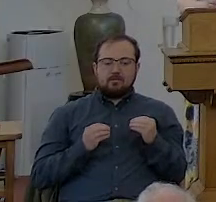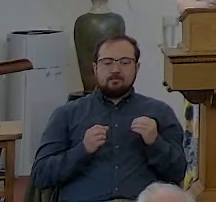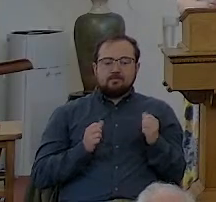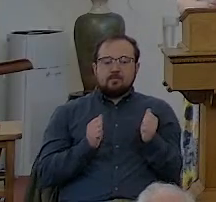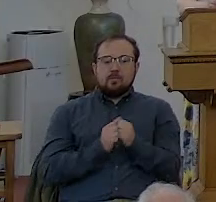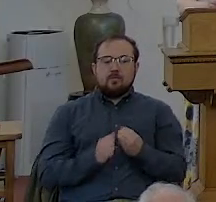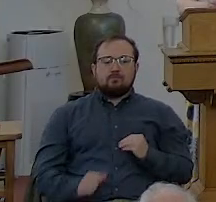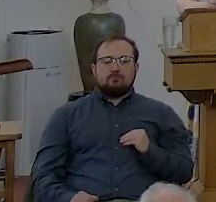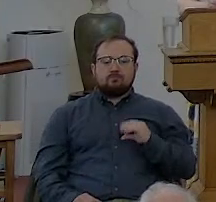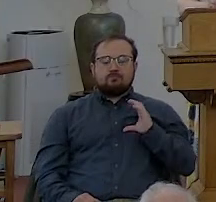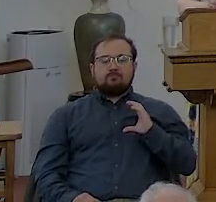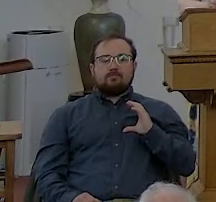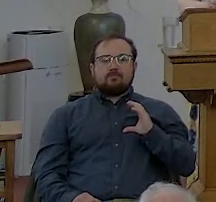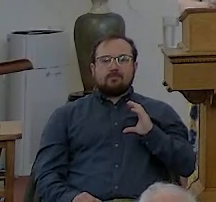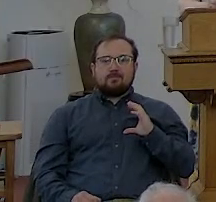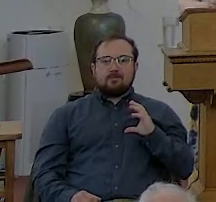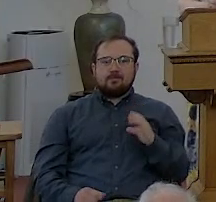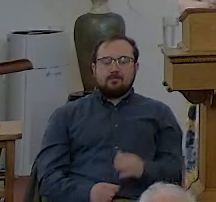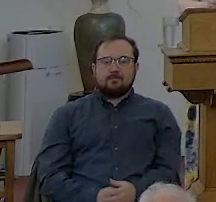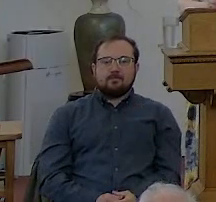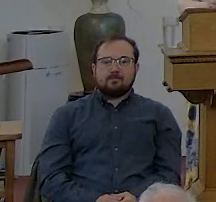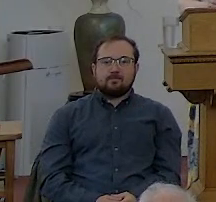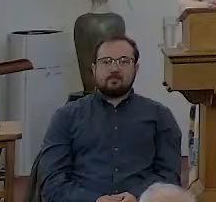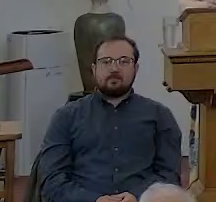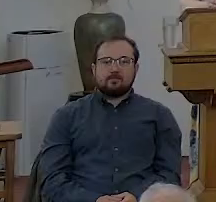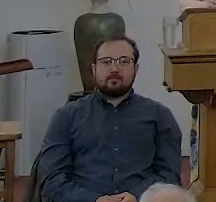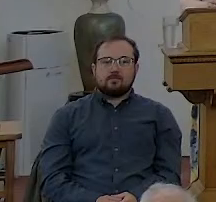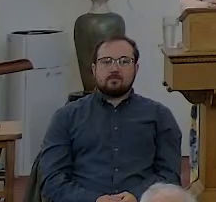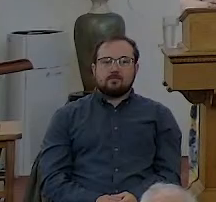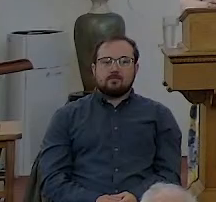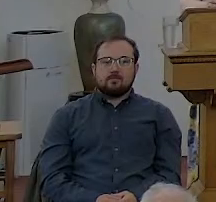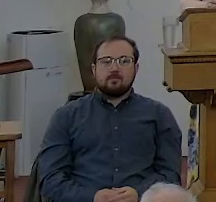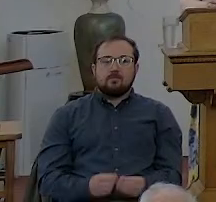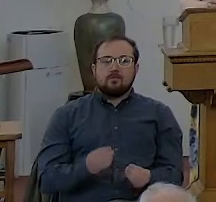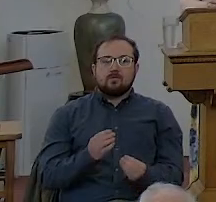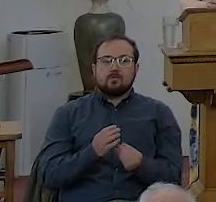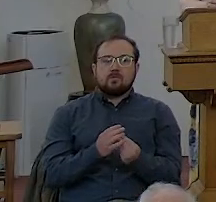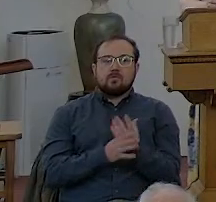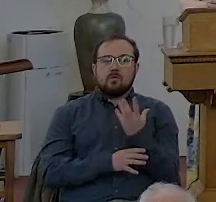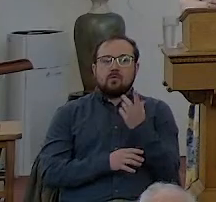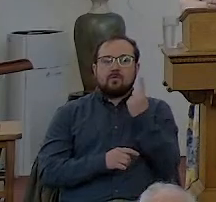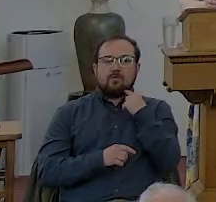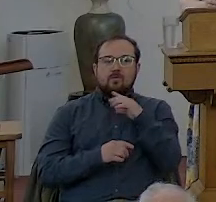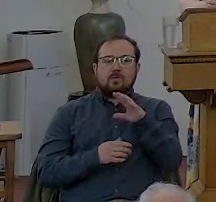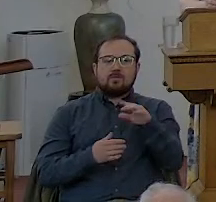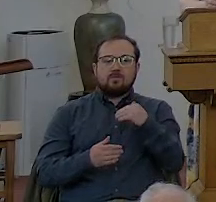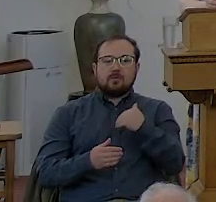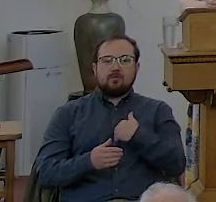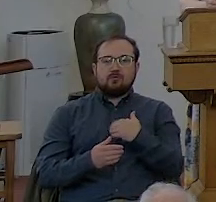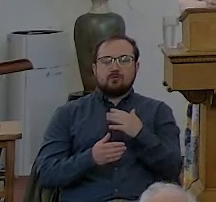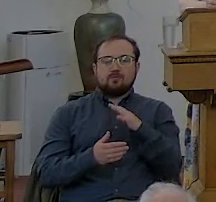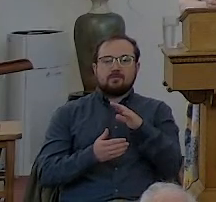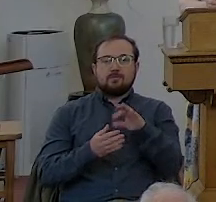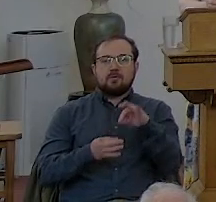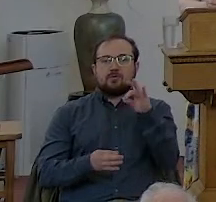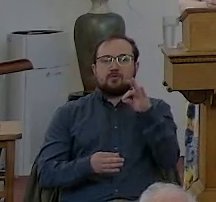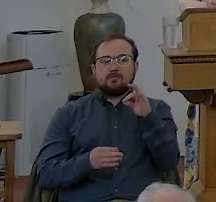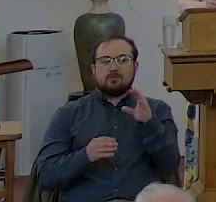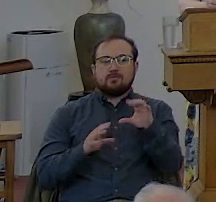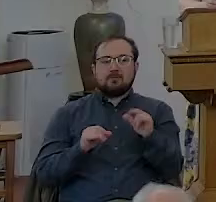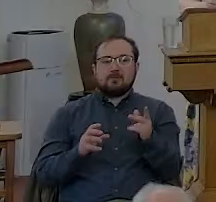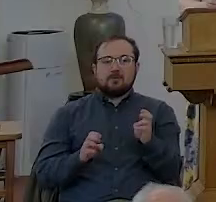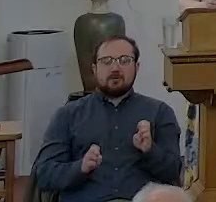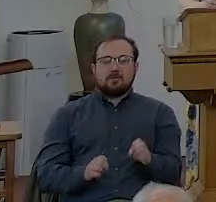confidence. The growth of a spiritual dimension in each of us as individuals seems to result